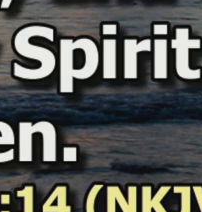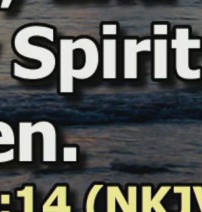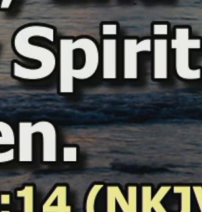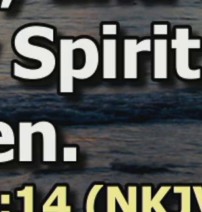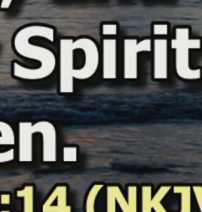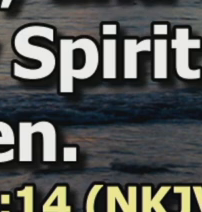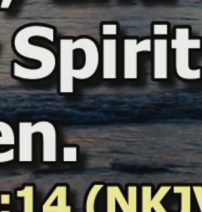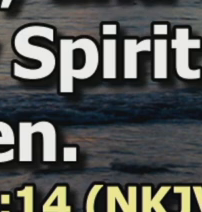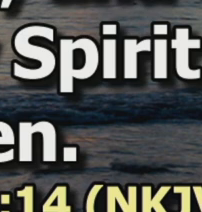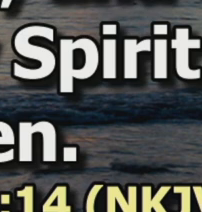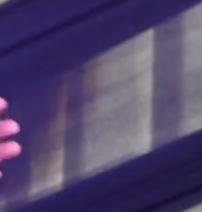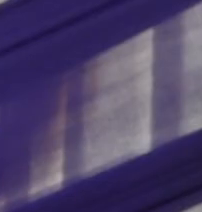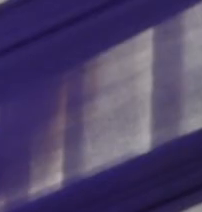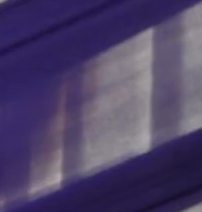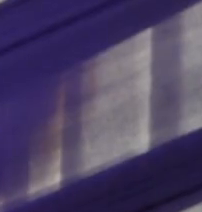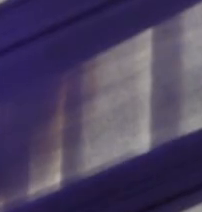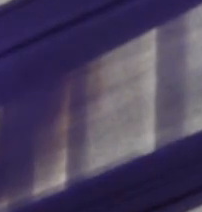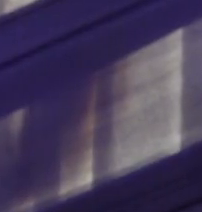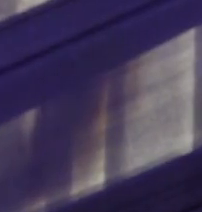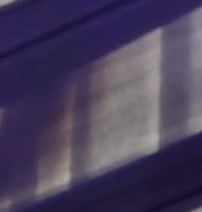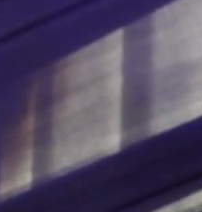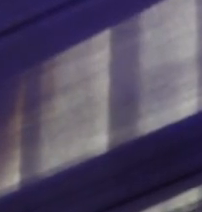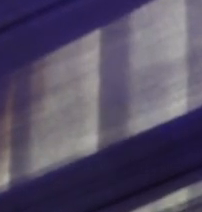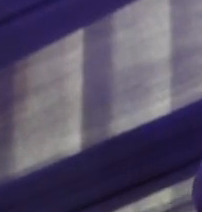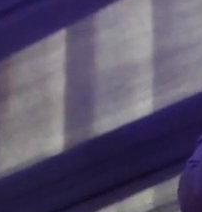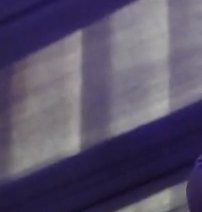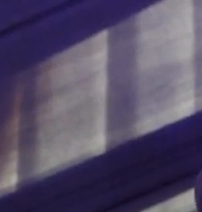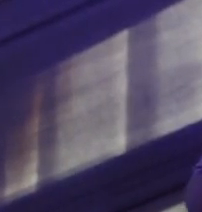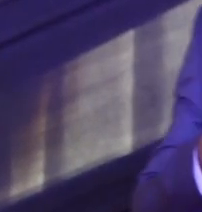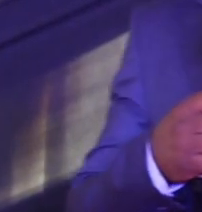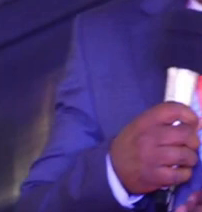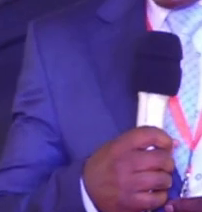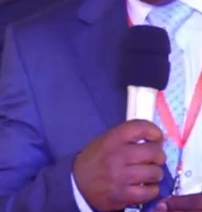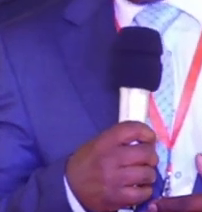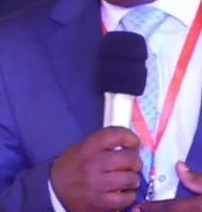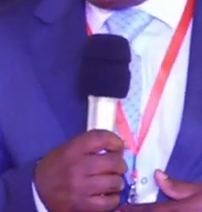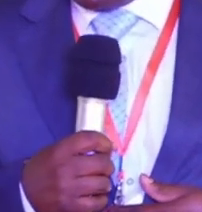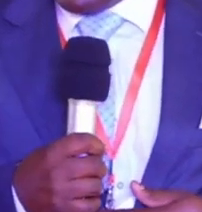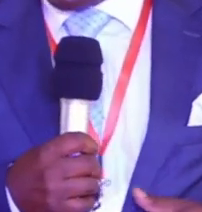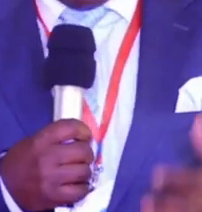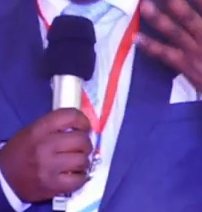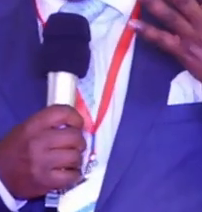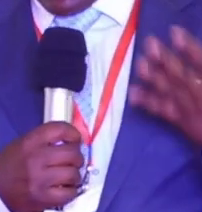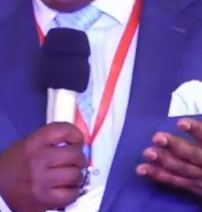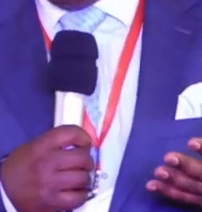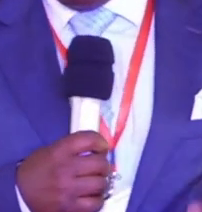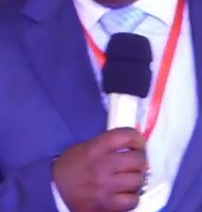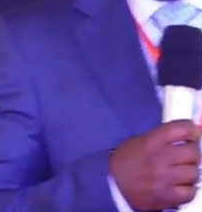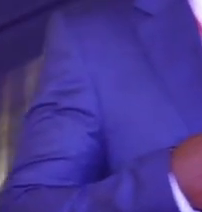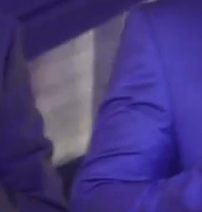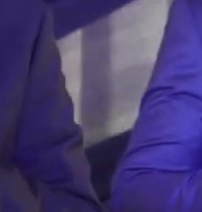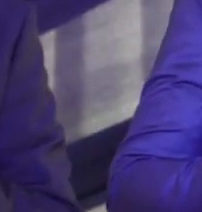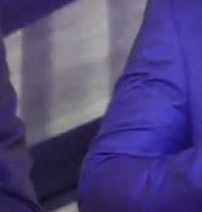Father, we are getting love. From the Son, we are getting grace. From